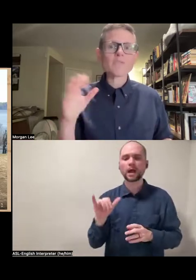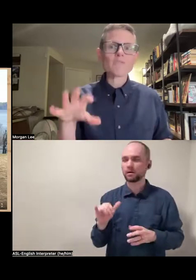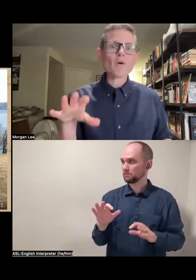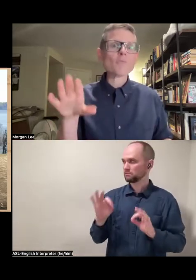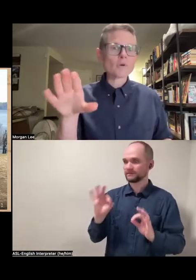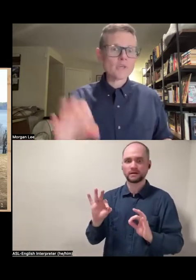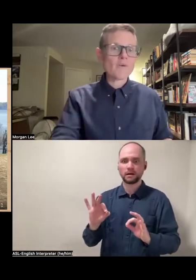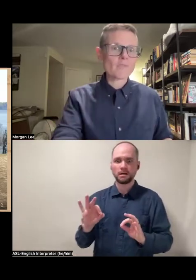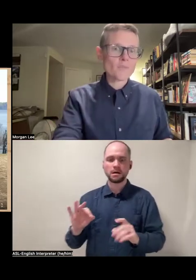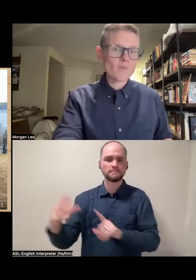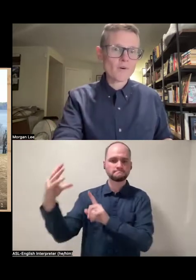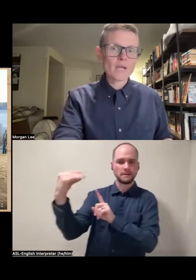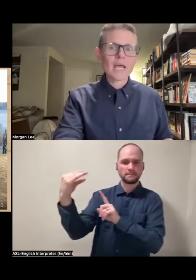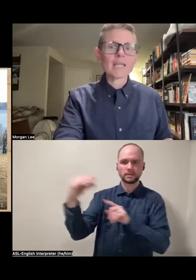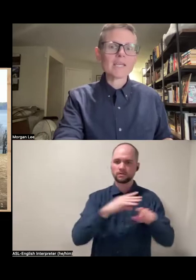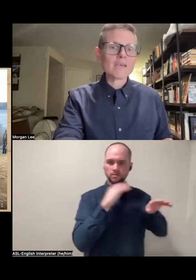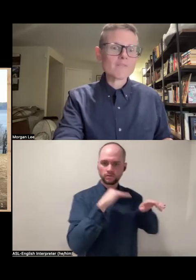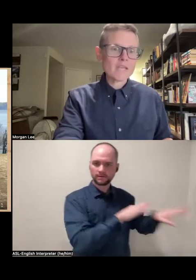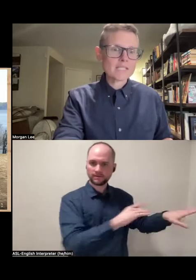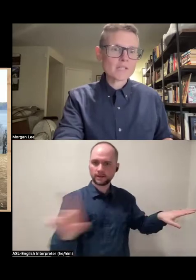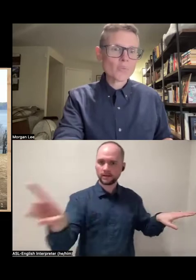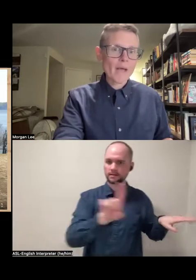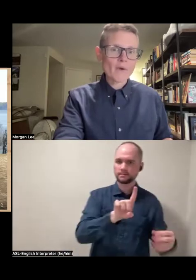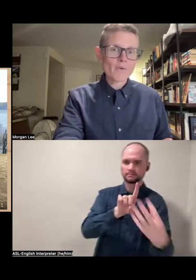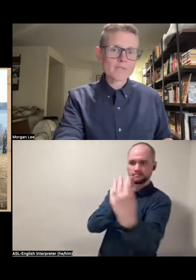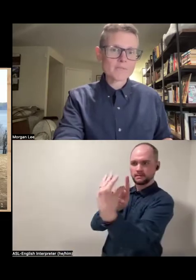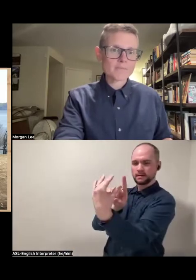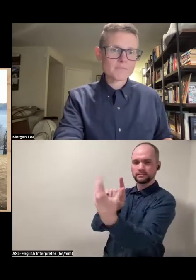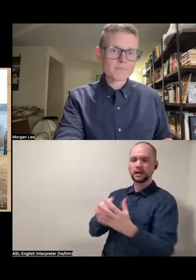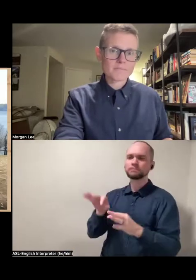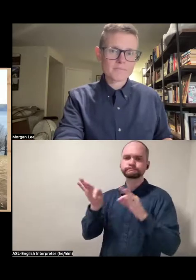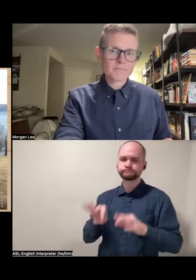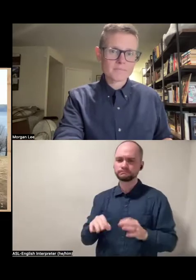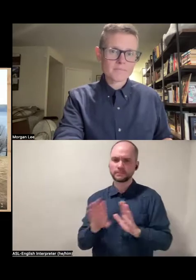opportunity to film herself out the river and give the kids a little background.